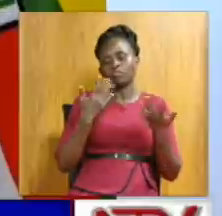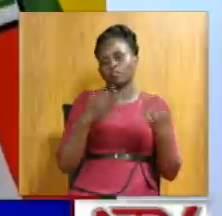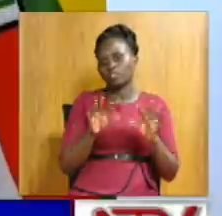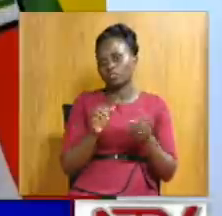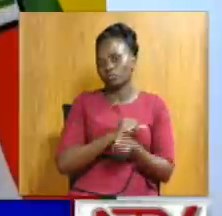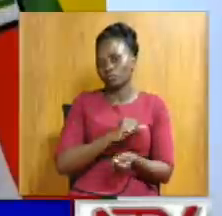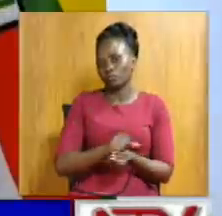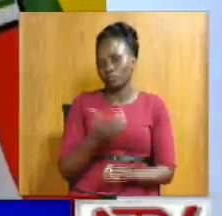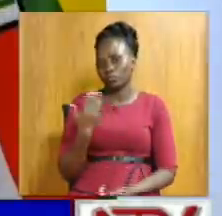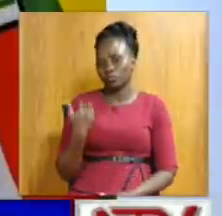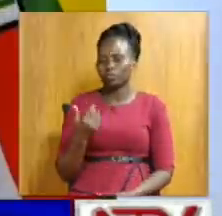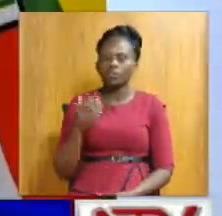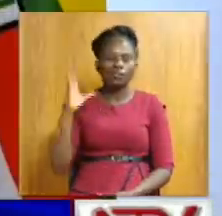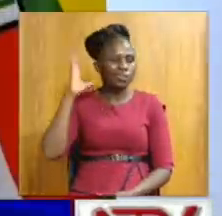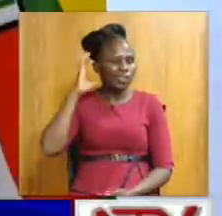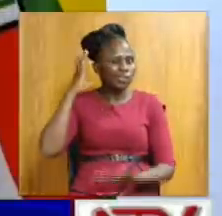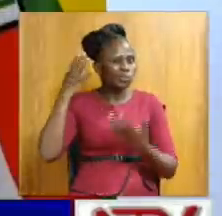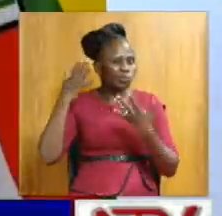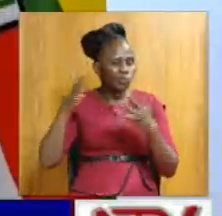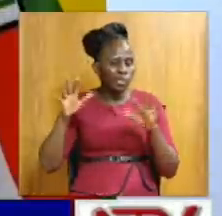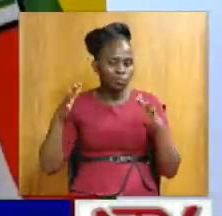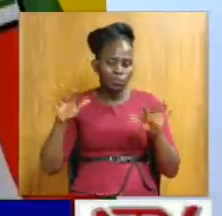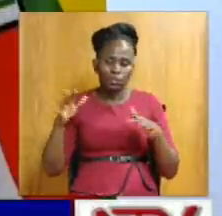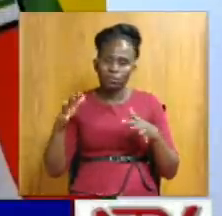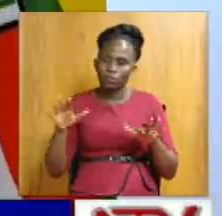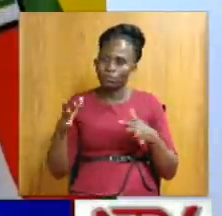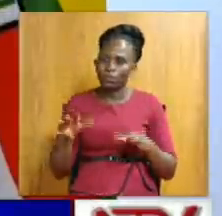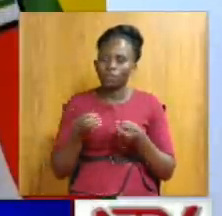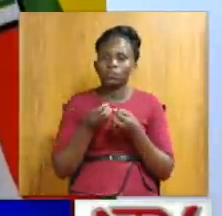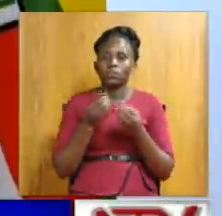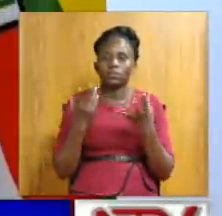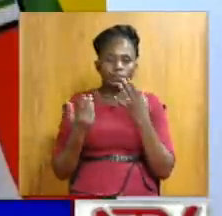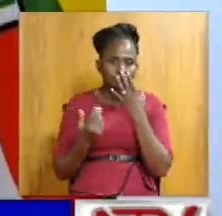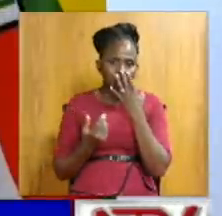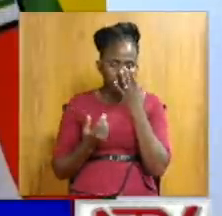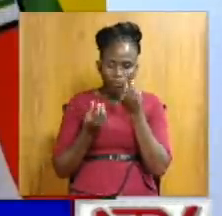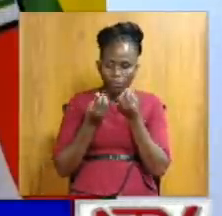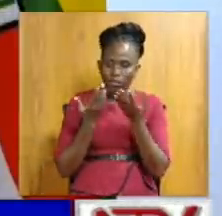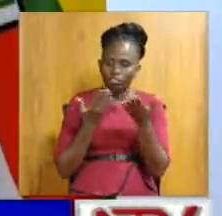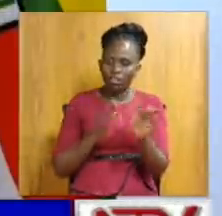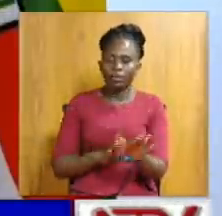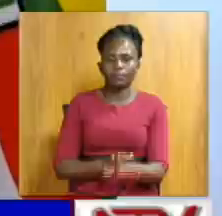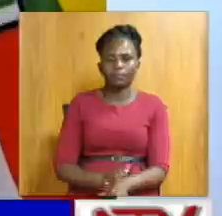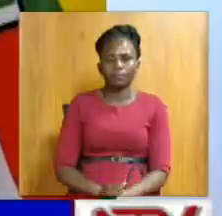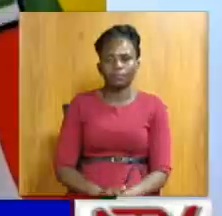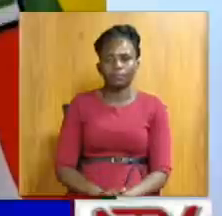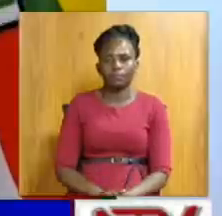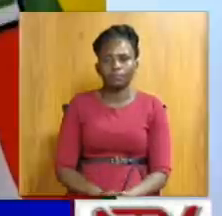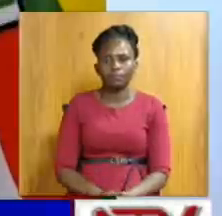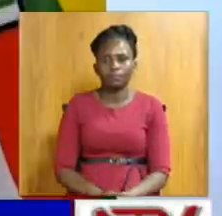I have had a number of cases who have died like that.